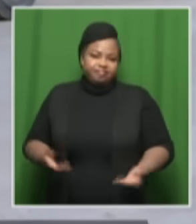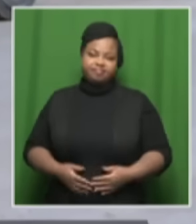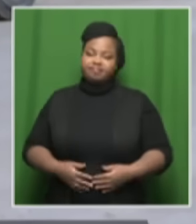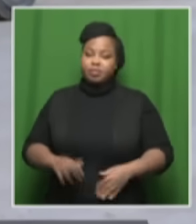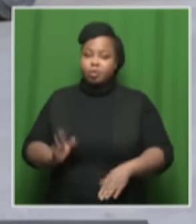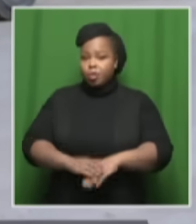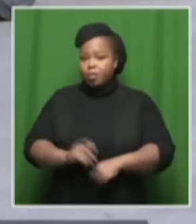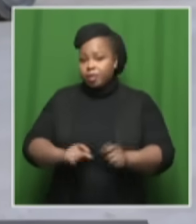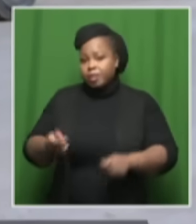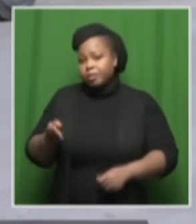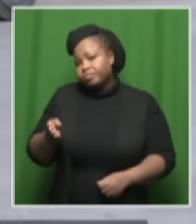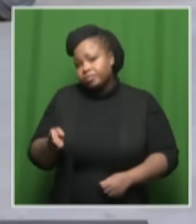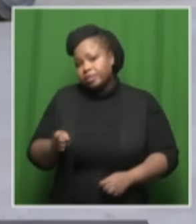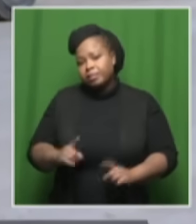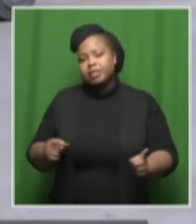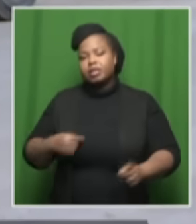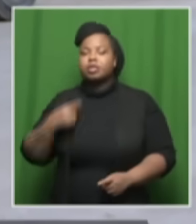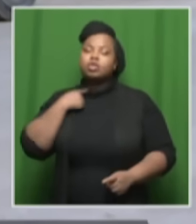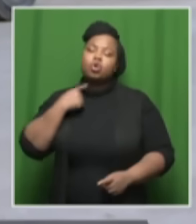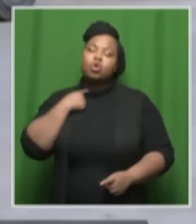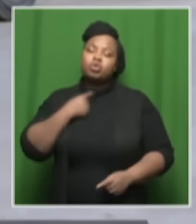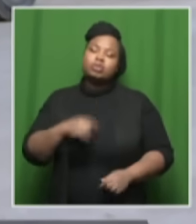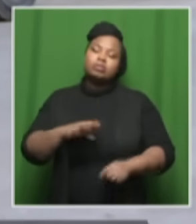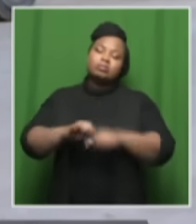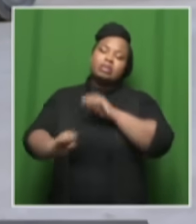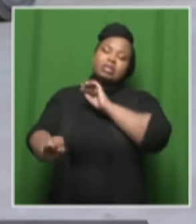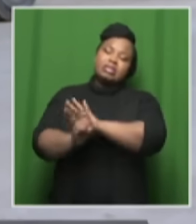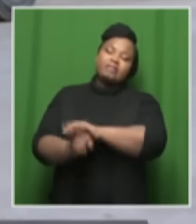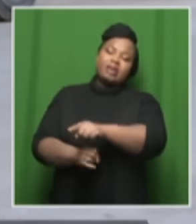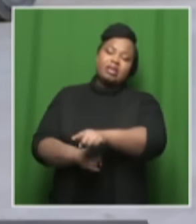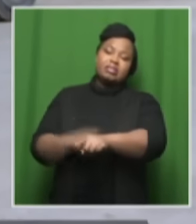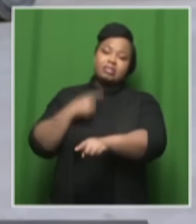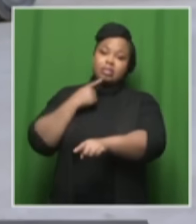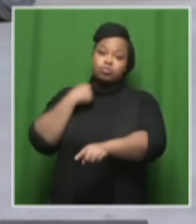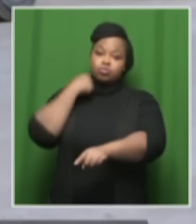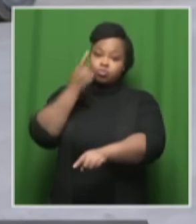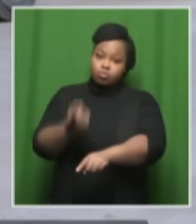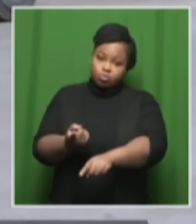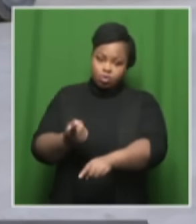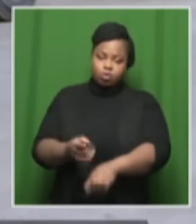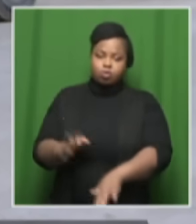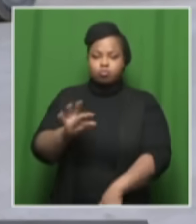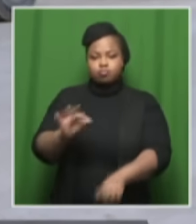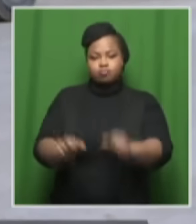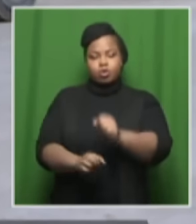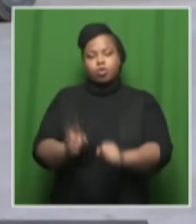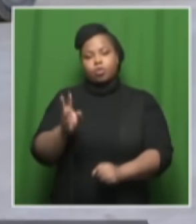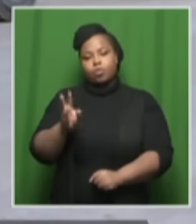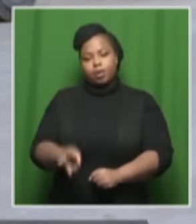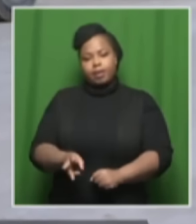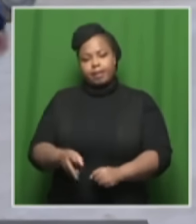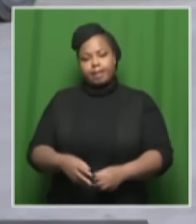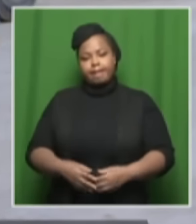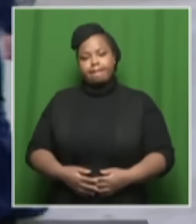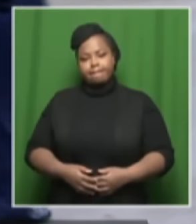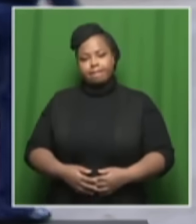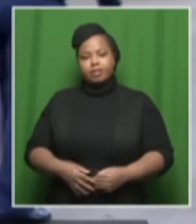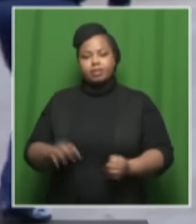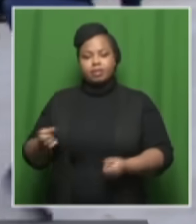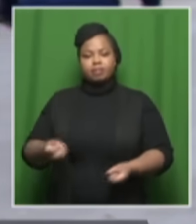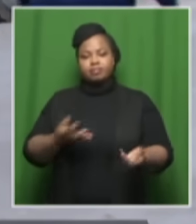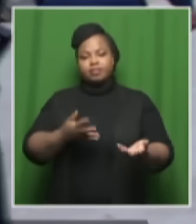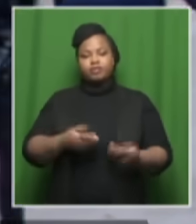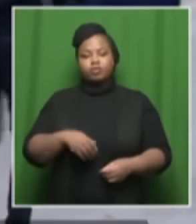more people trapped underground, but the dogs are pointing towards that, but saying that as of tomorrow, they will wrap up their rescue operations and hand over to